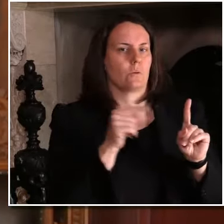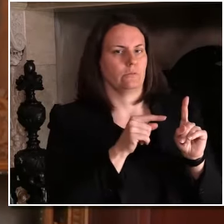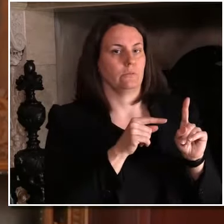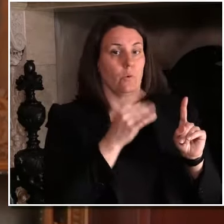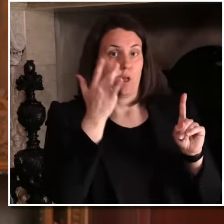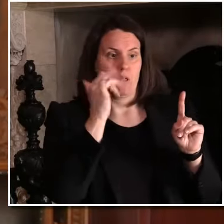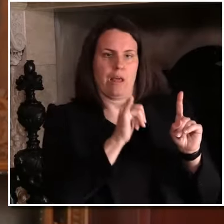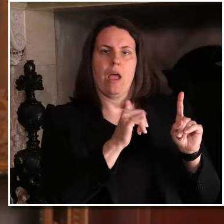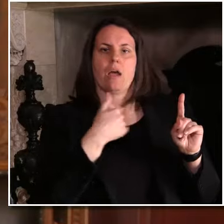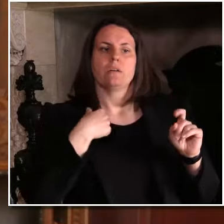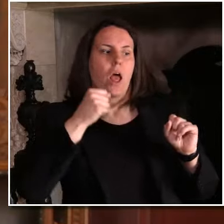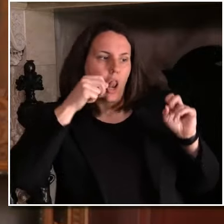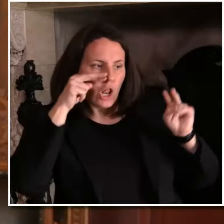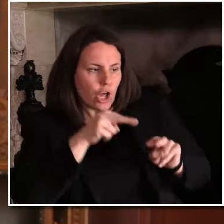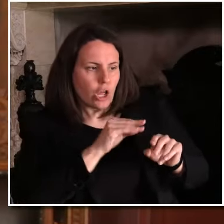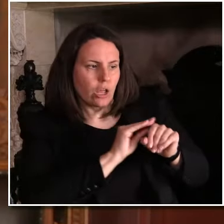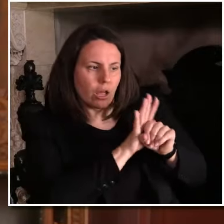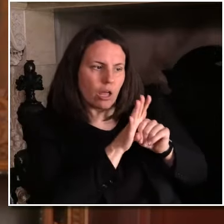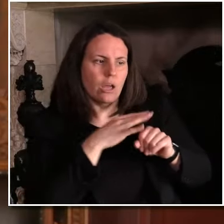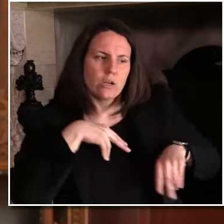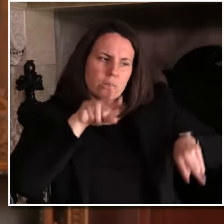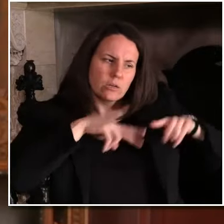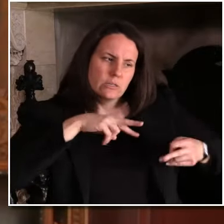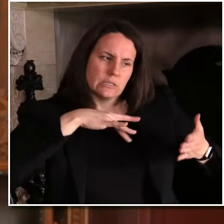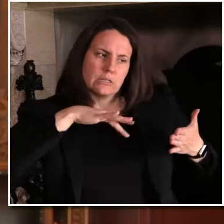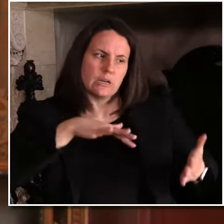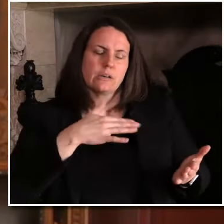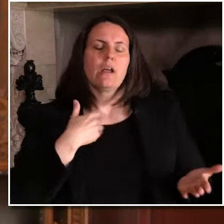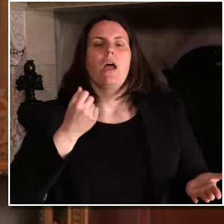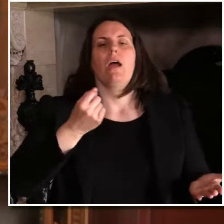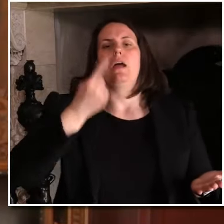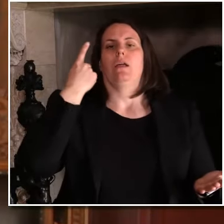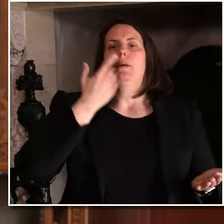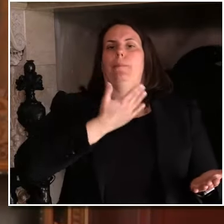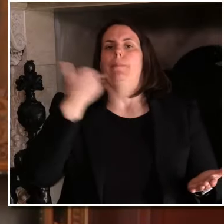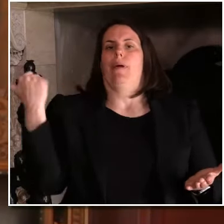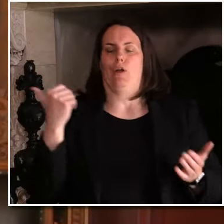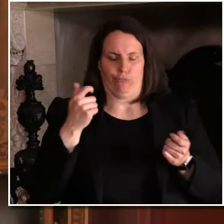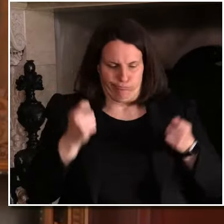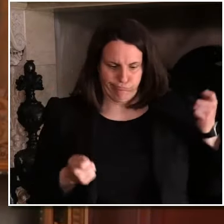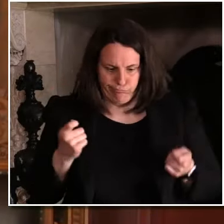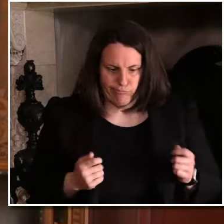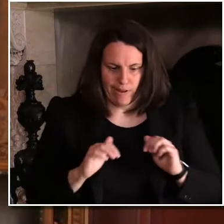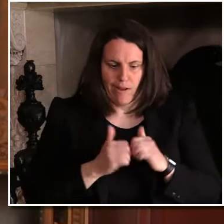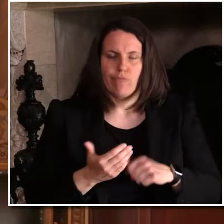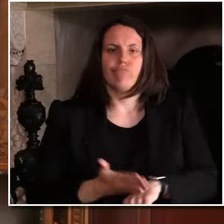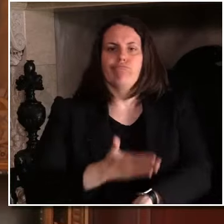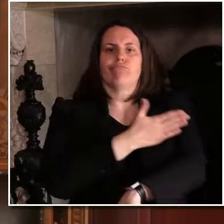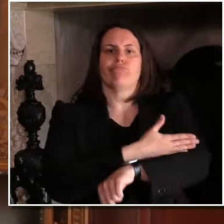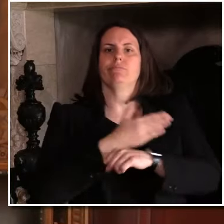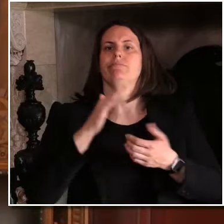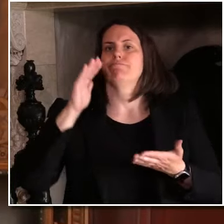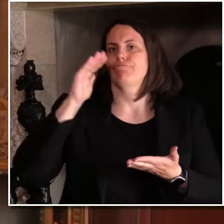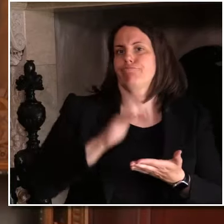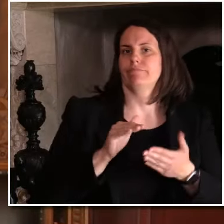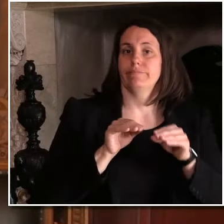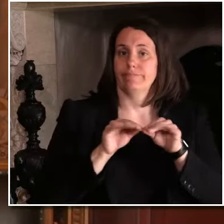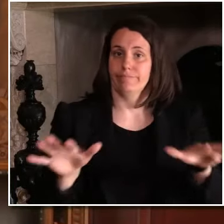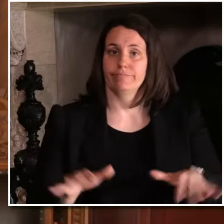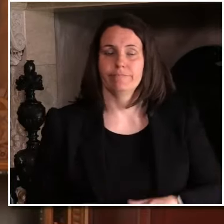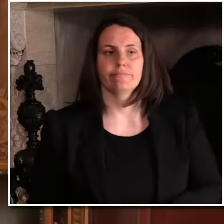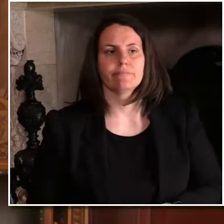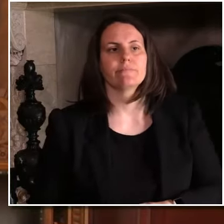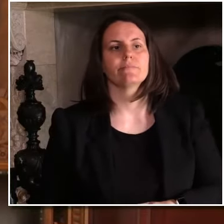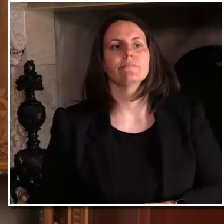slightly different and more expanded role in finding cases than we do with a lot of other conditions, because traditionally we do testing when